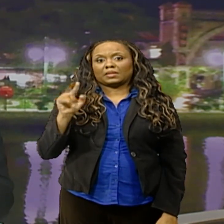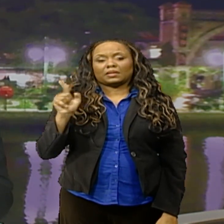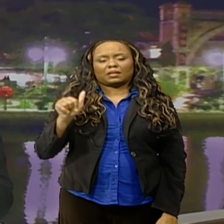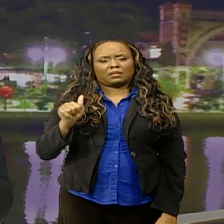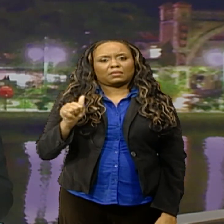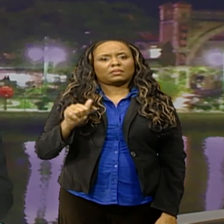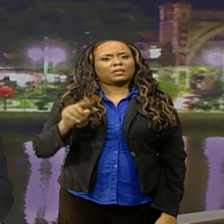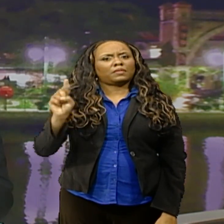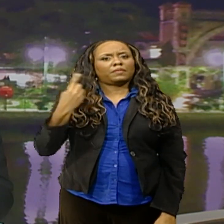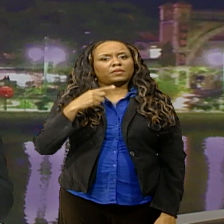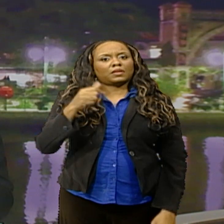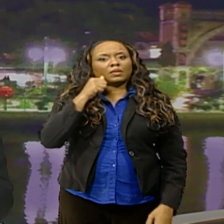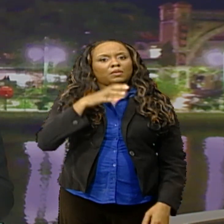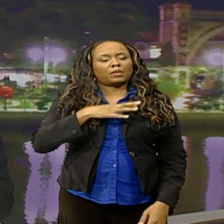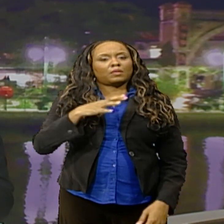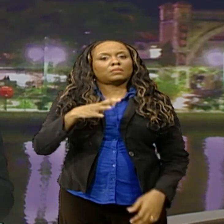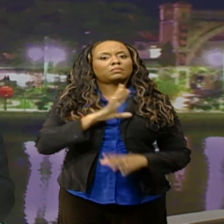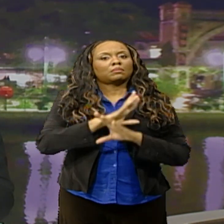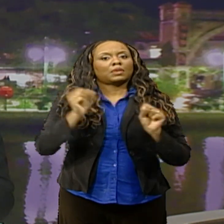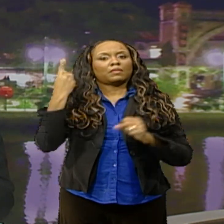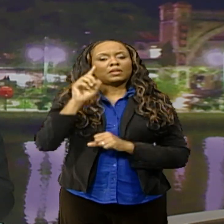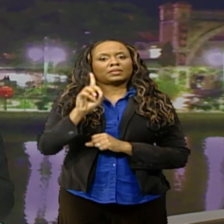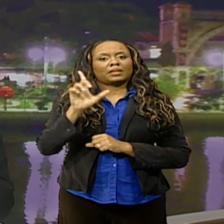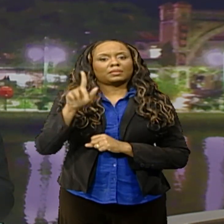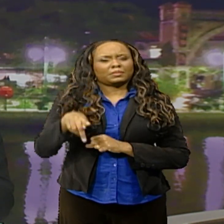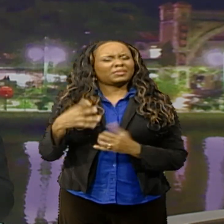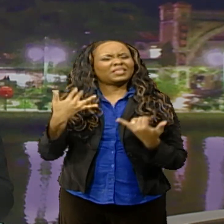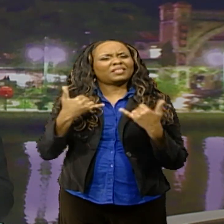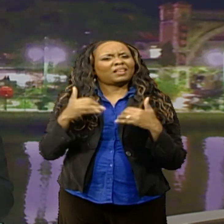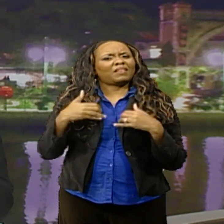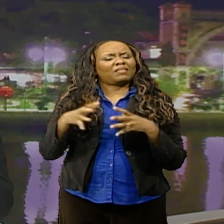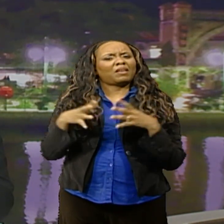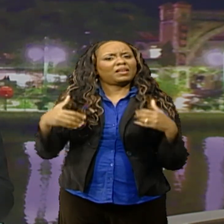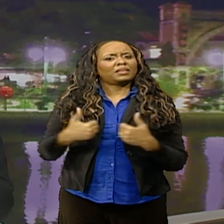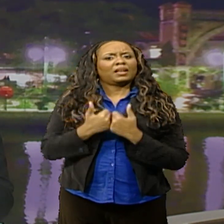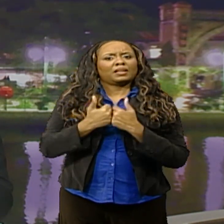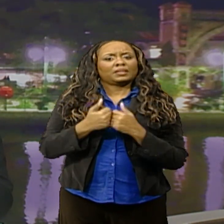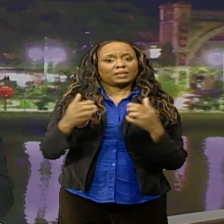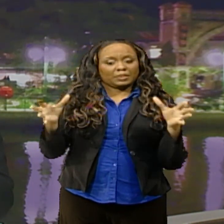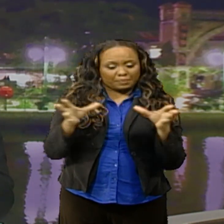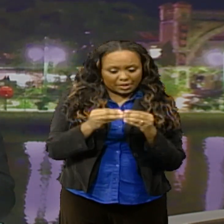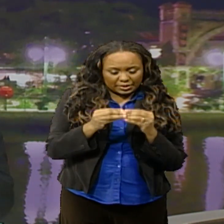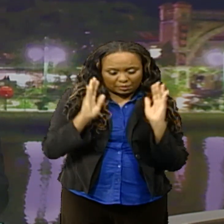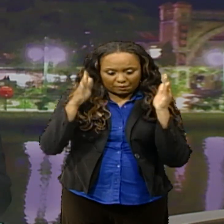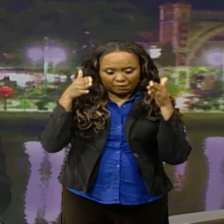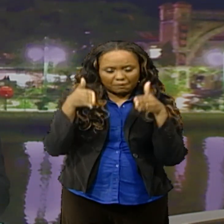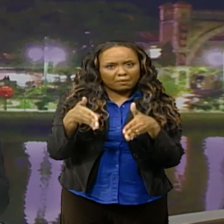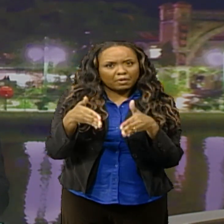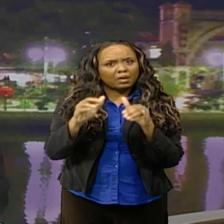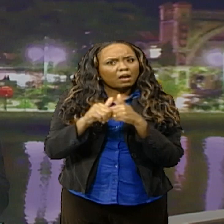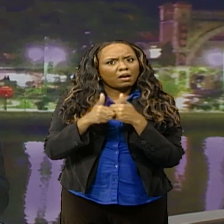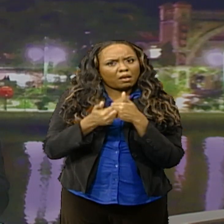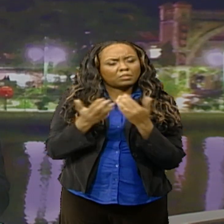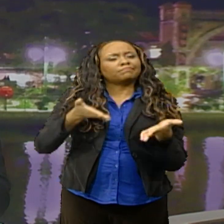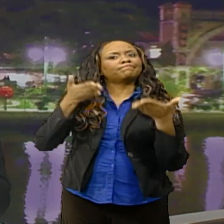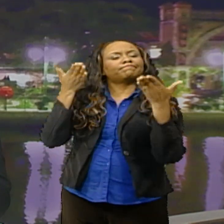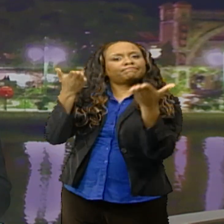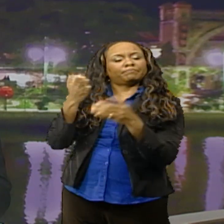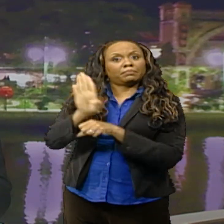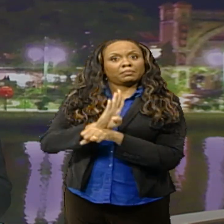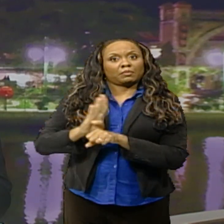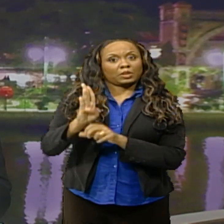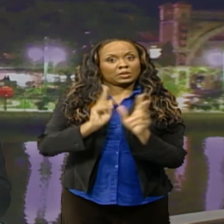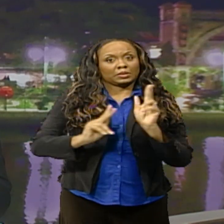DLP, says the challenges remain the same. She says the various arms have met and the DLP is now focusing on how it presents itself